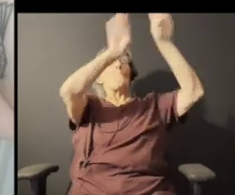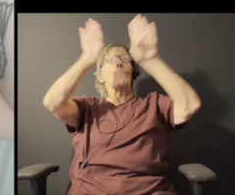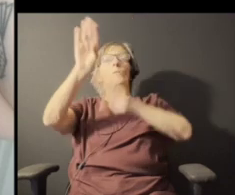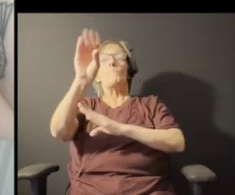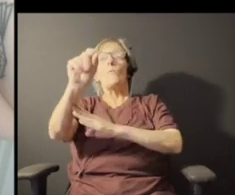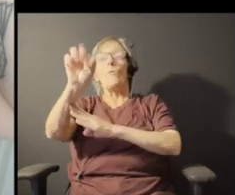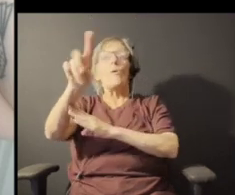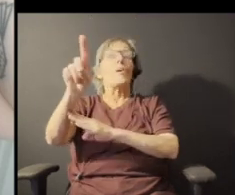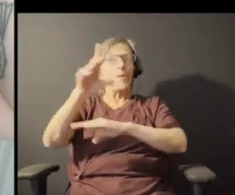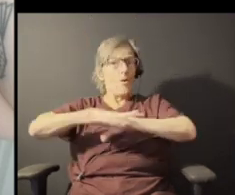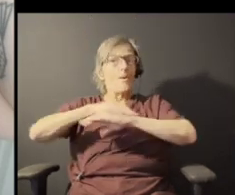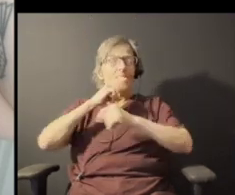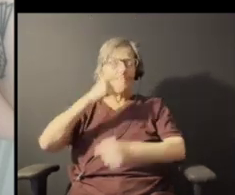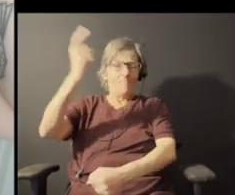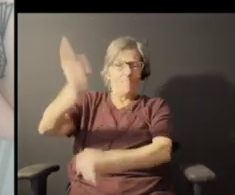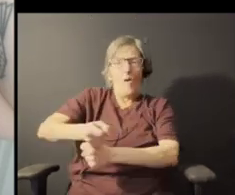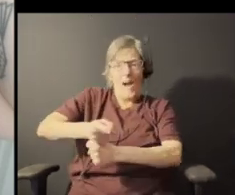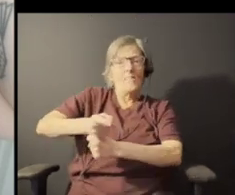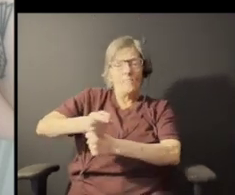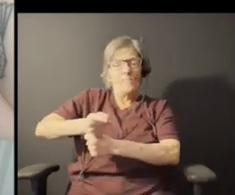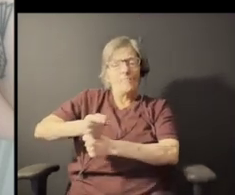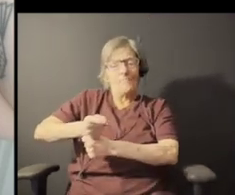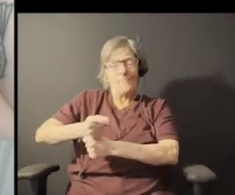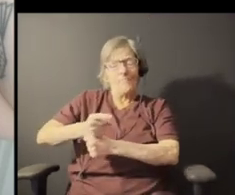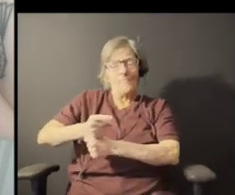absolutely. And nice.